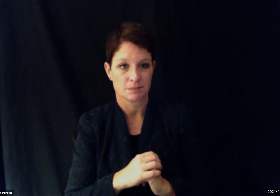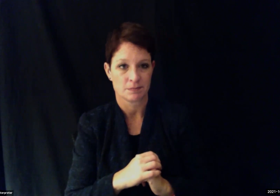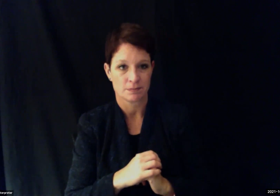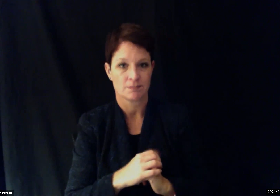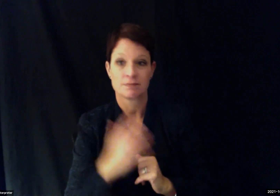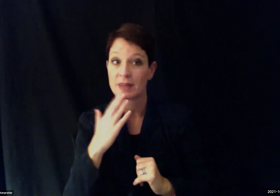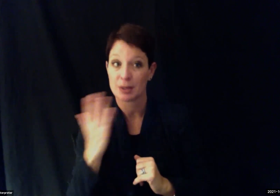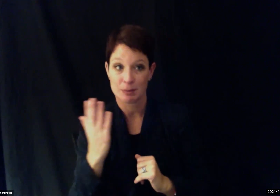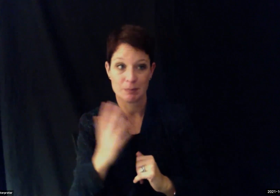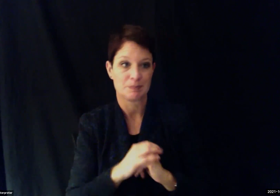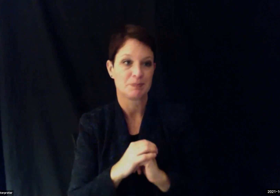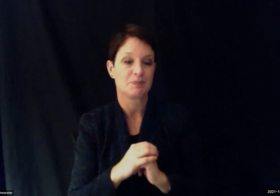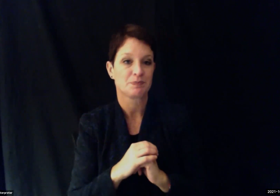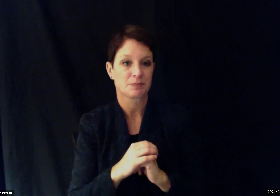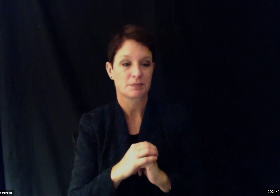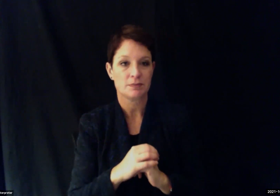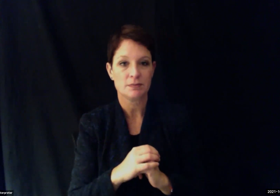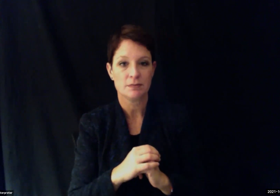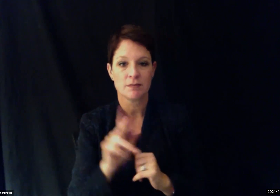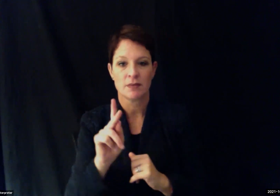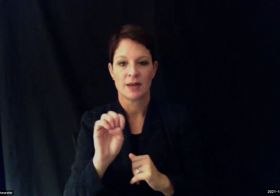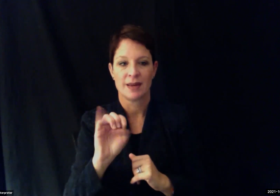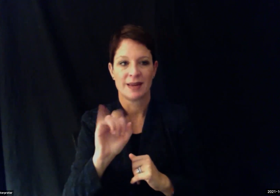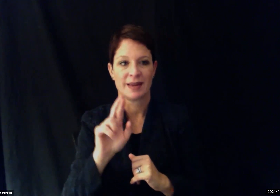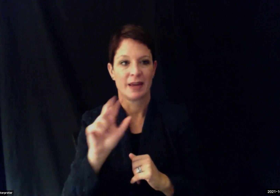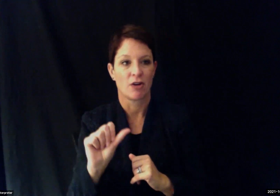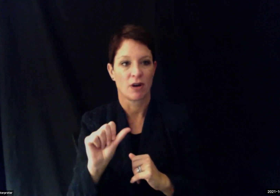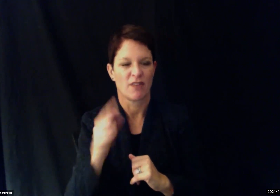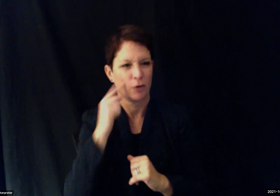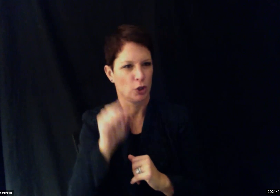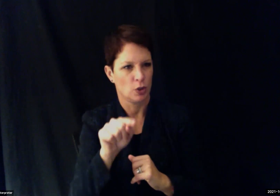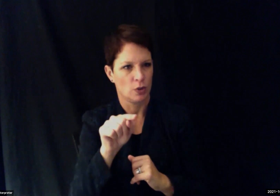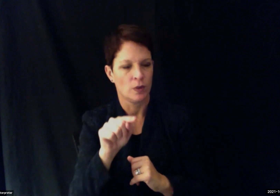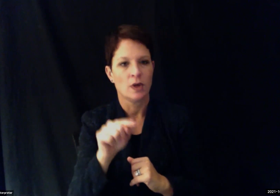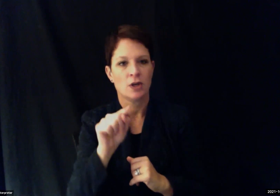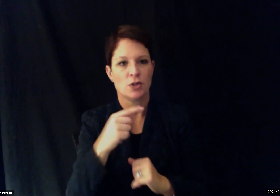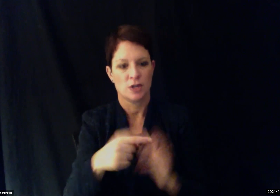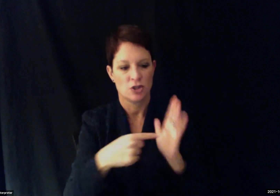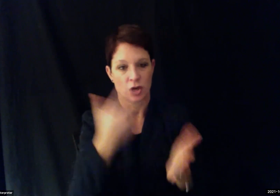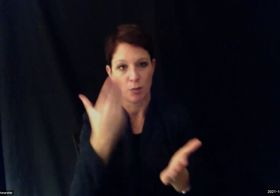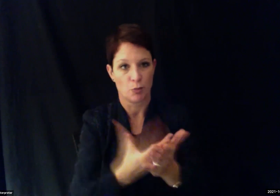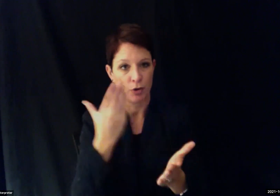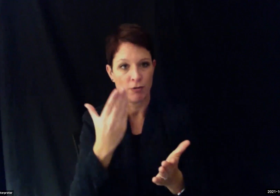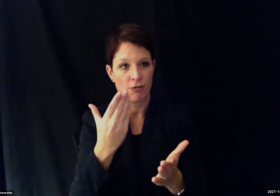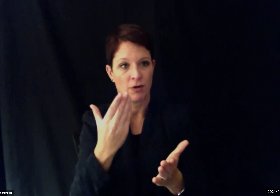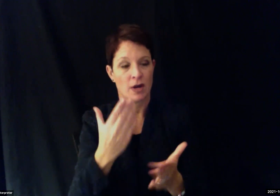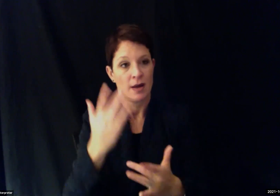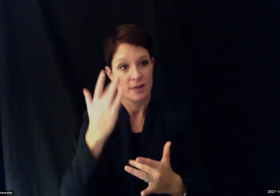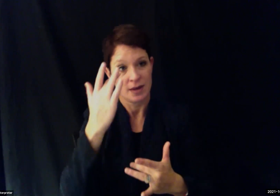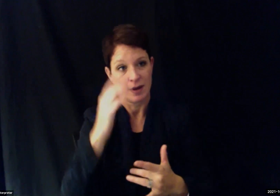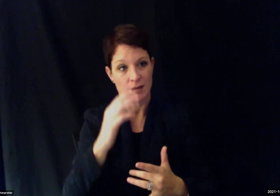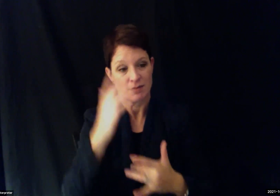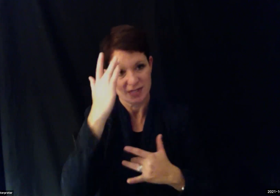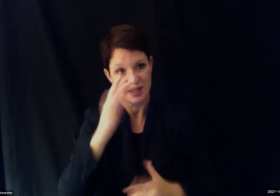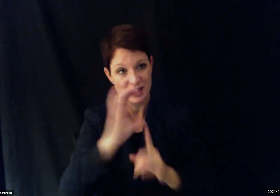Thank you. And then Kiera, I think this would be a question for you is, do you have to show proof of an underlying medical condition to receive the